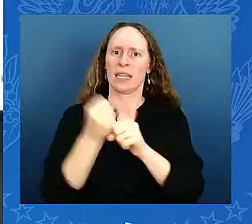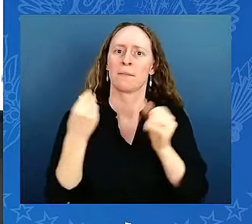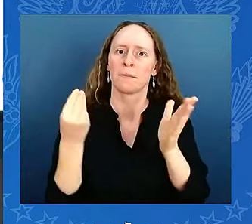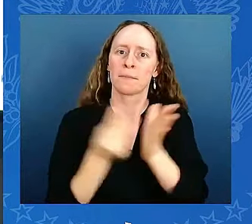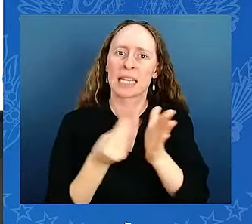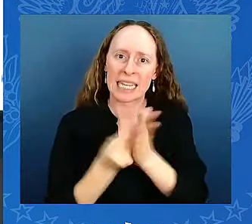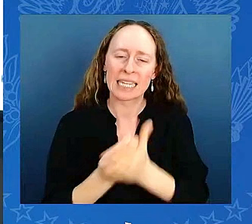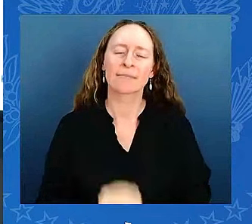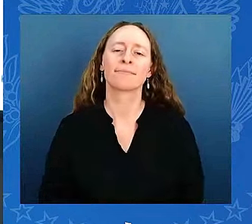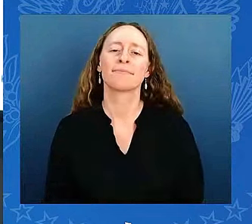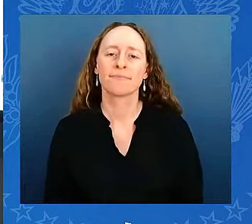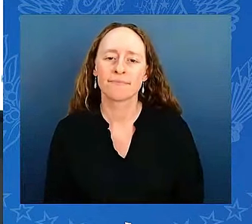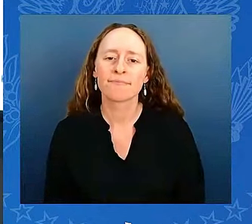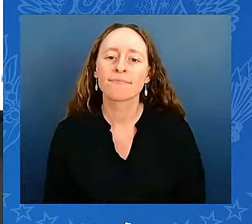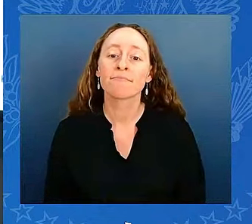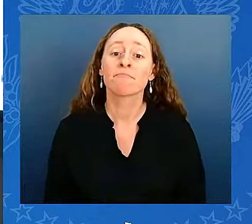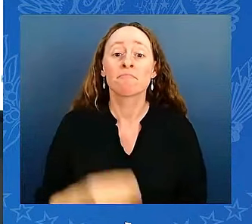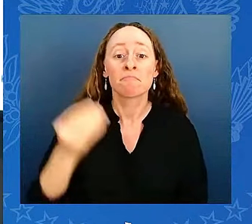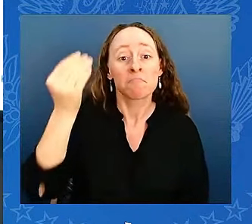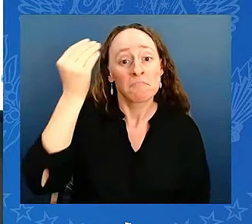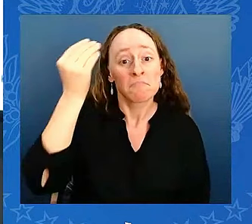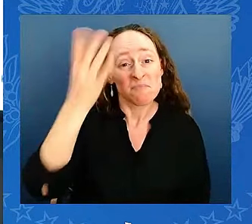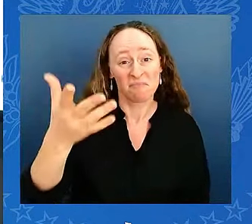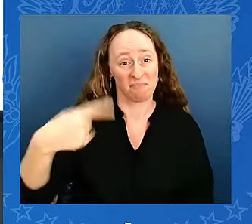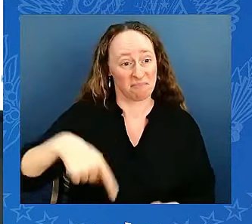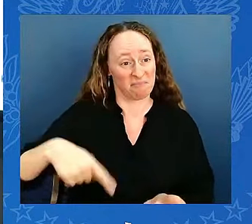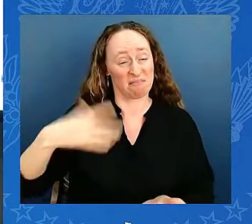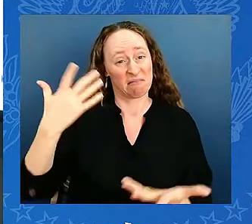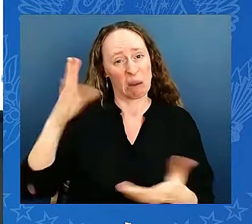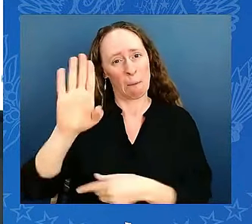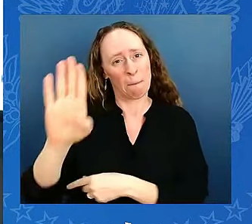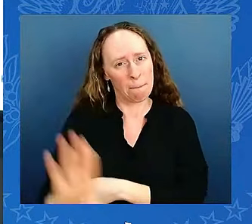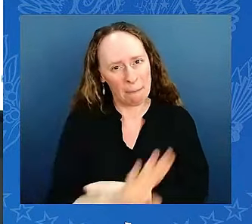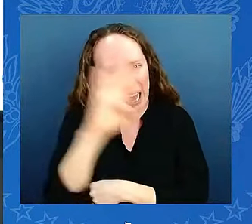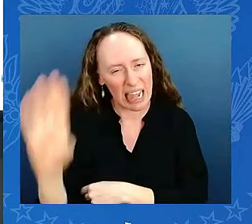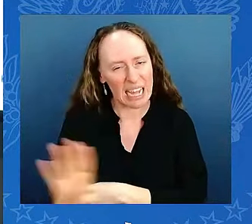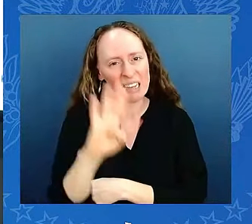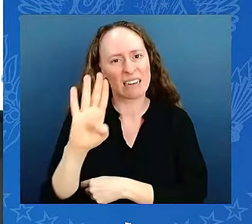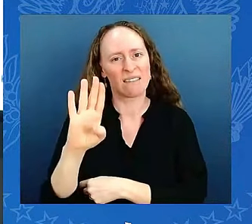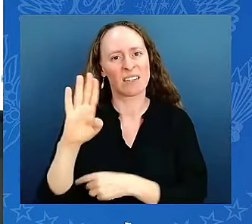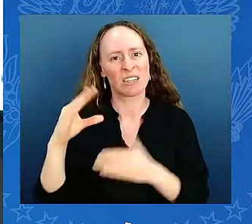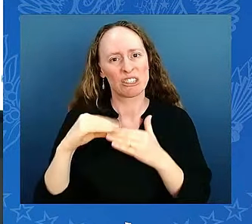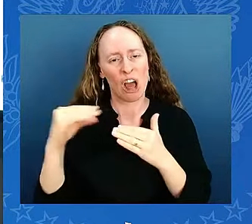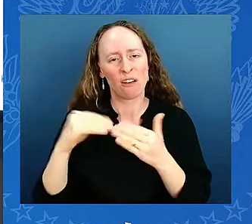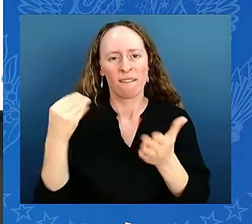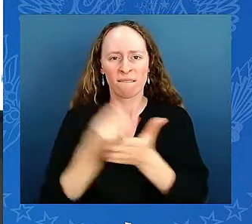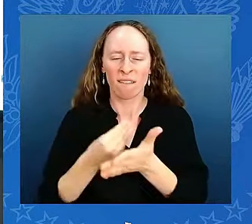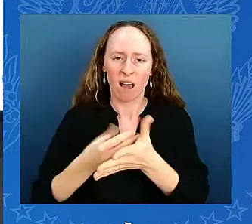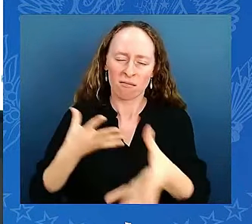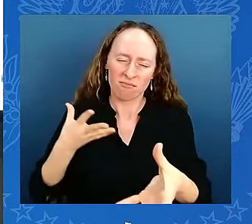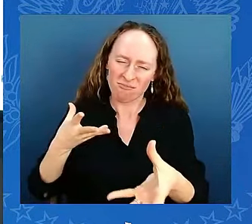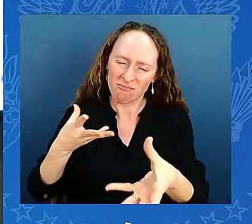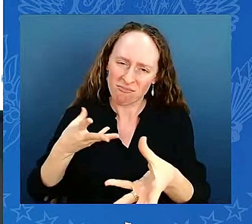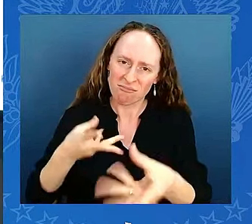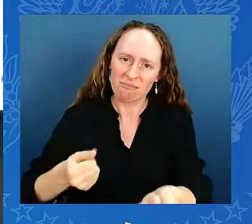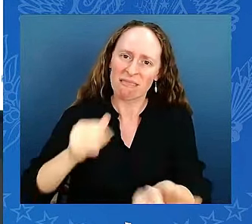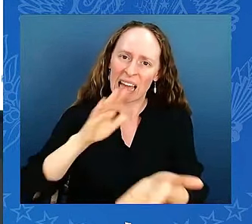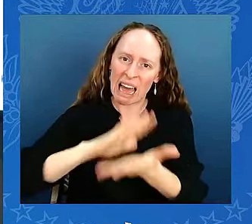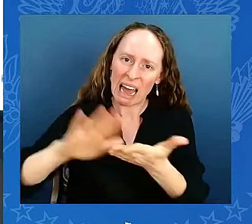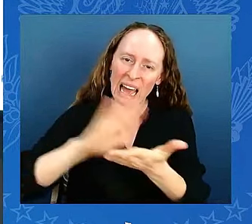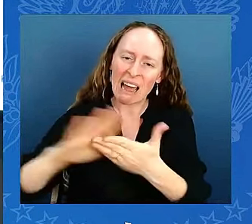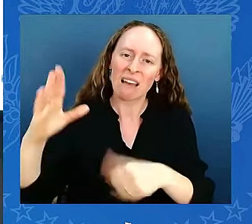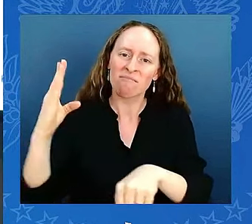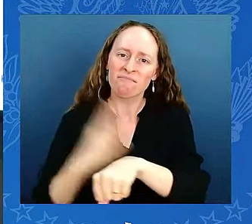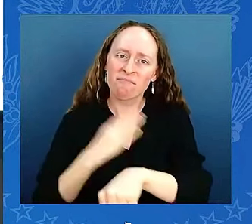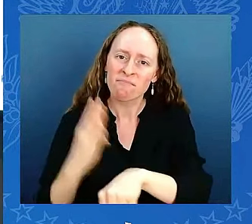of dollars. It's going to cost billions of dollars to deal with this storm and all the communities affected. And Congress has